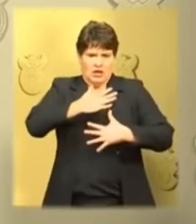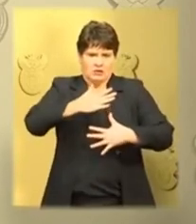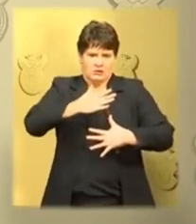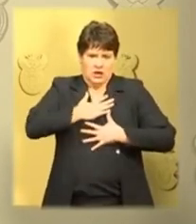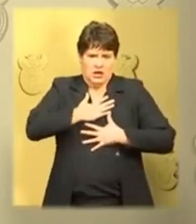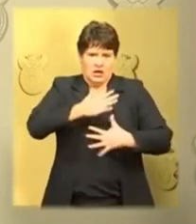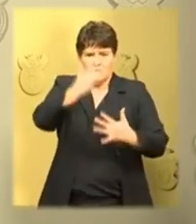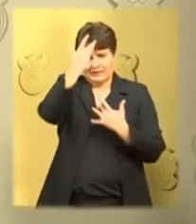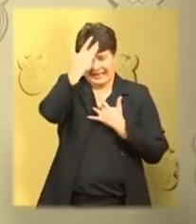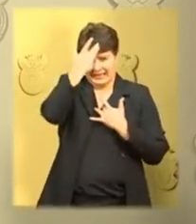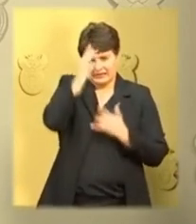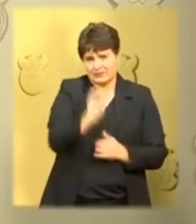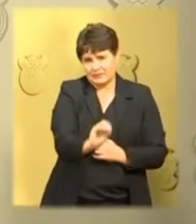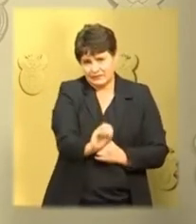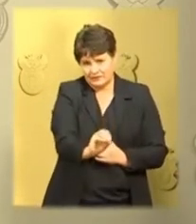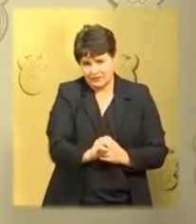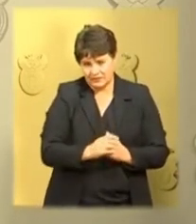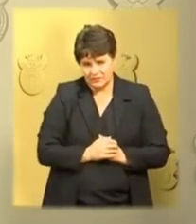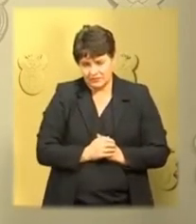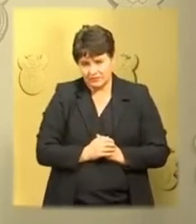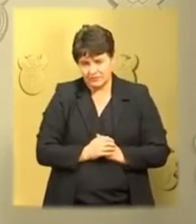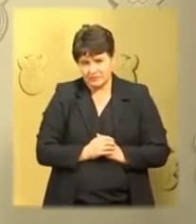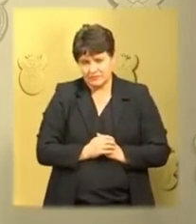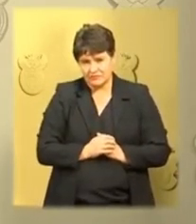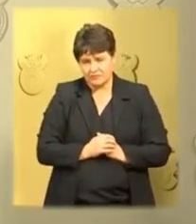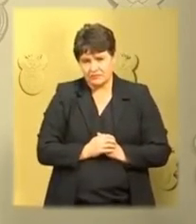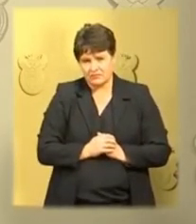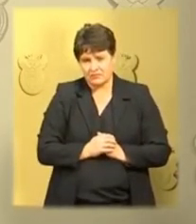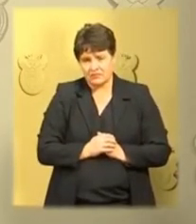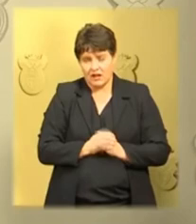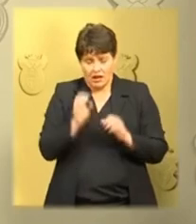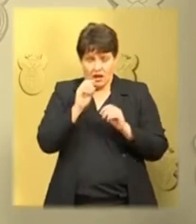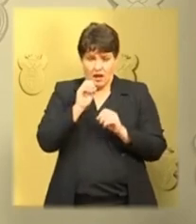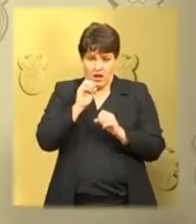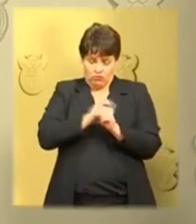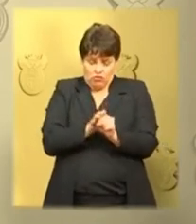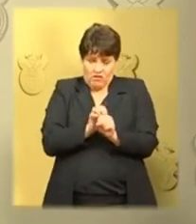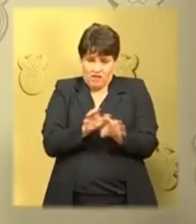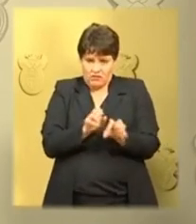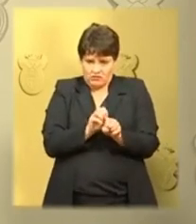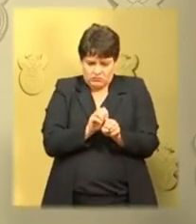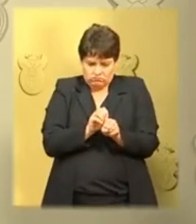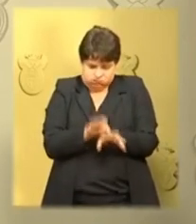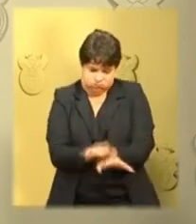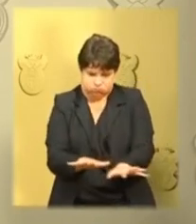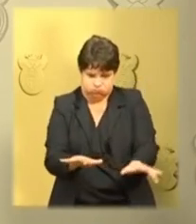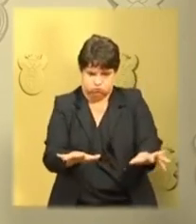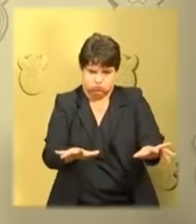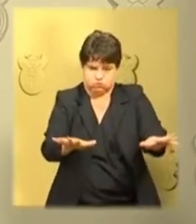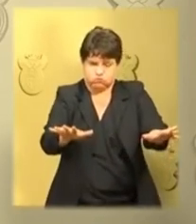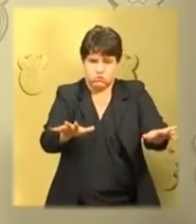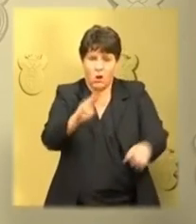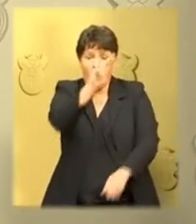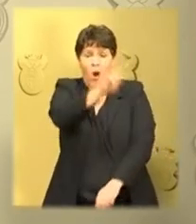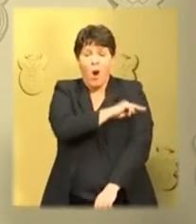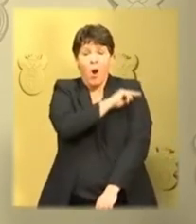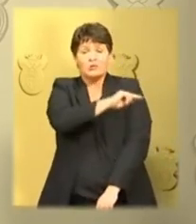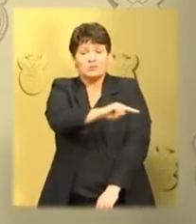a result, if the virus spreads too quickly, there are not enough hospital